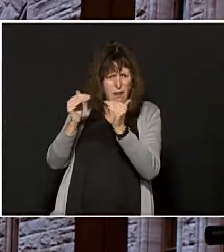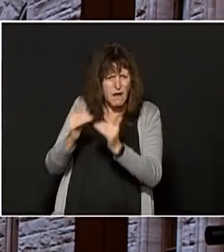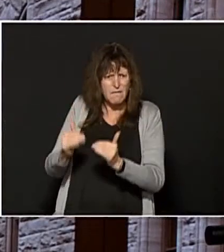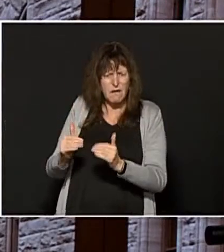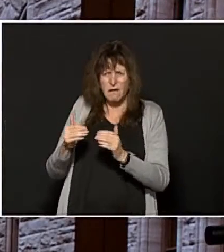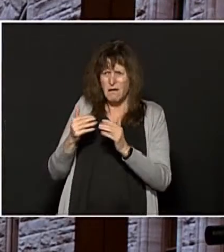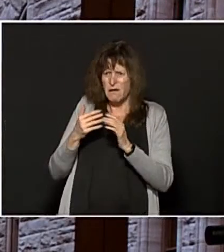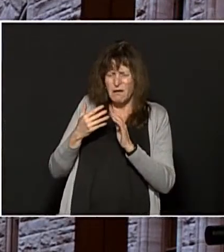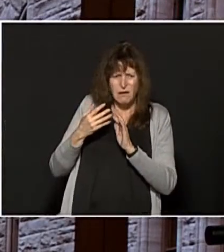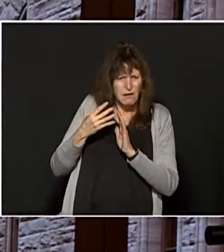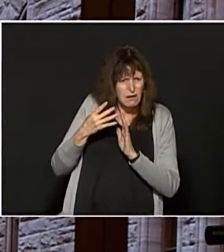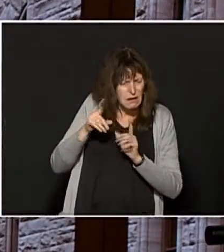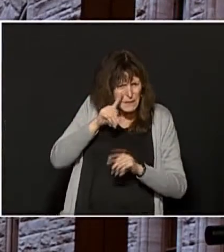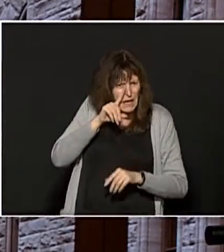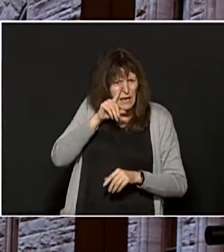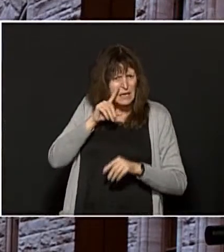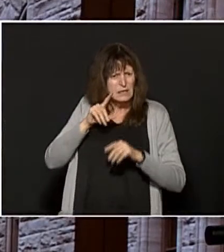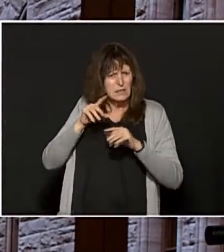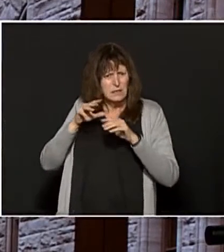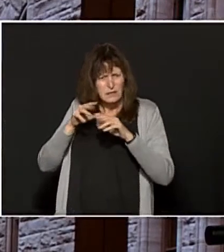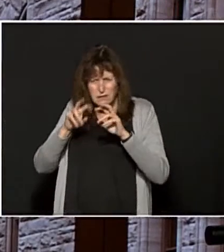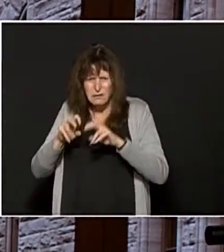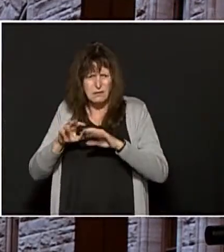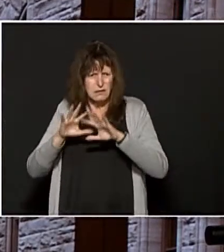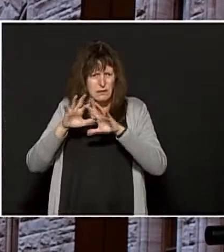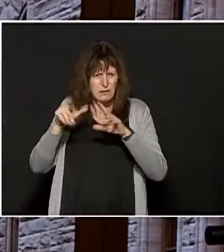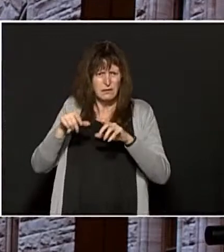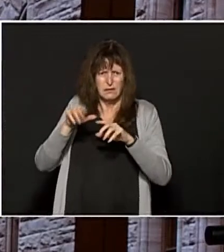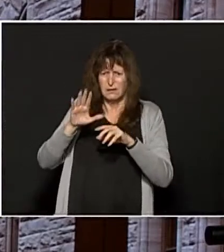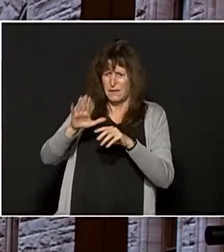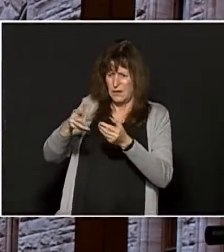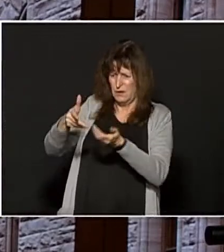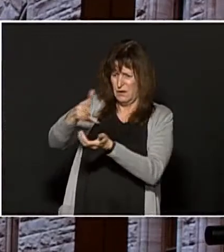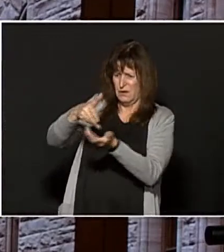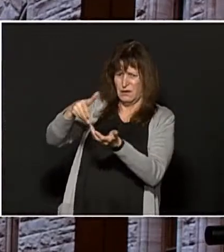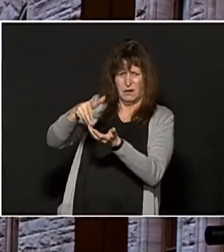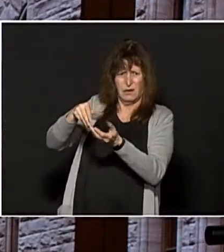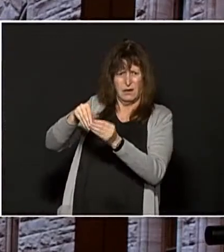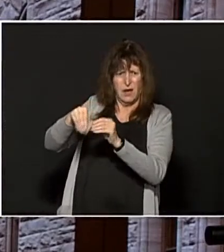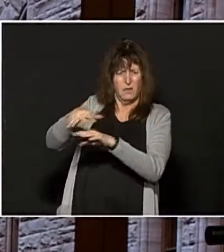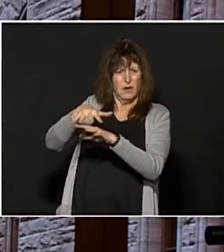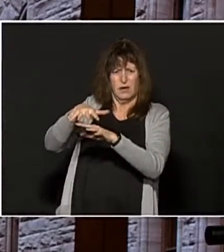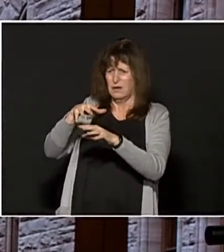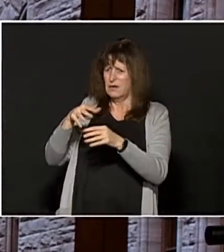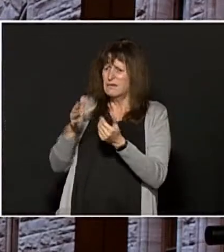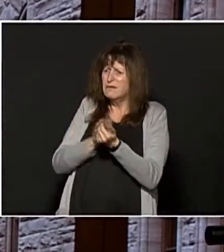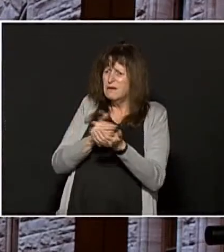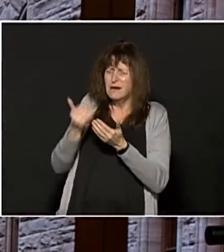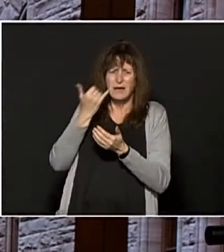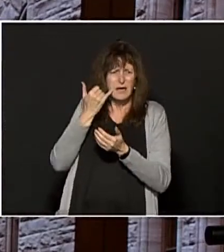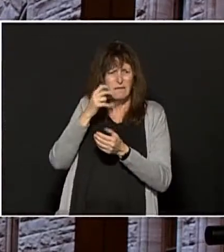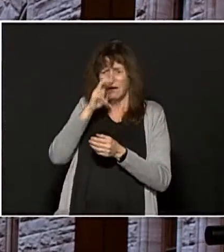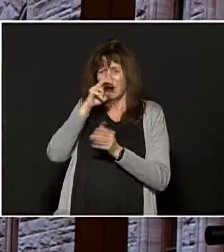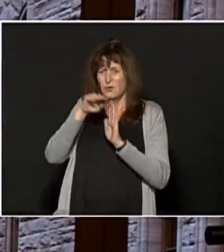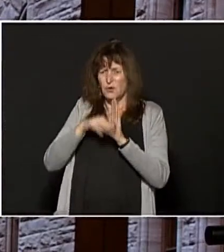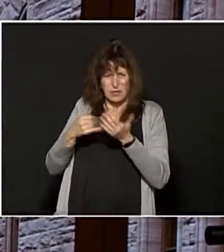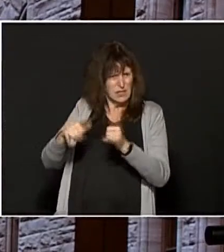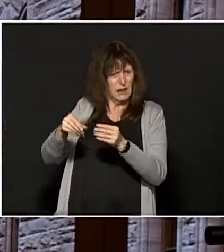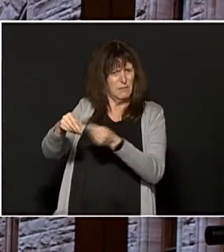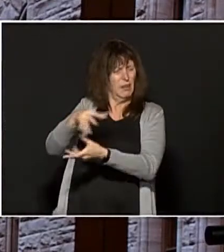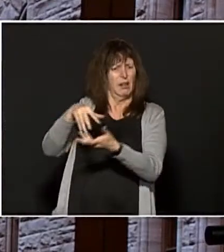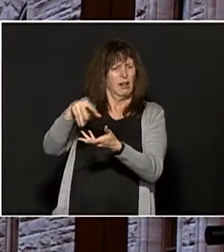have had transmission and outbreaks within their teams, in spite of a number of steps there. And that shows you